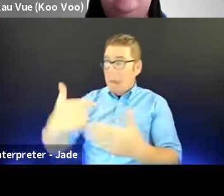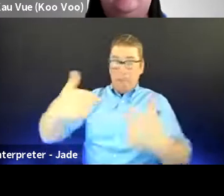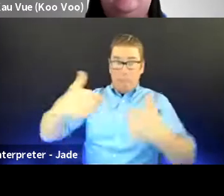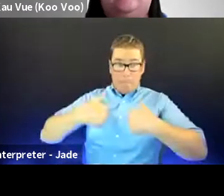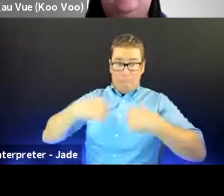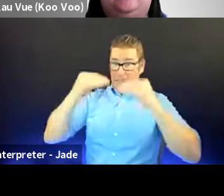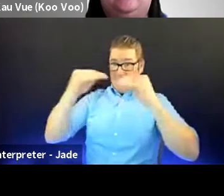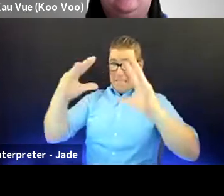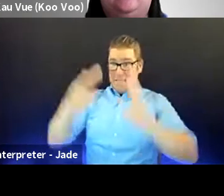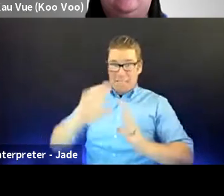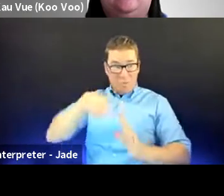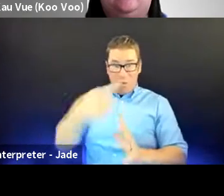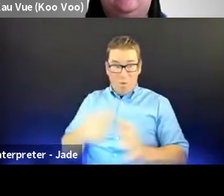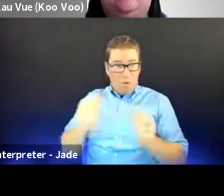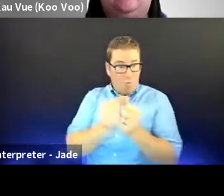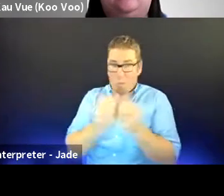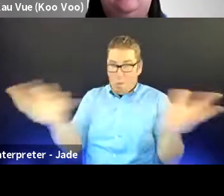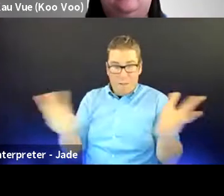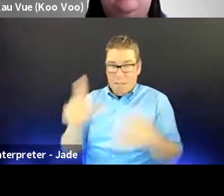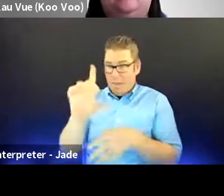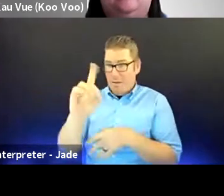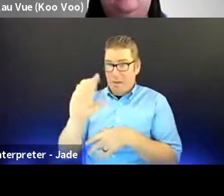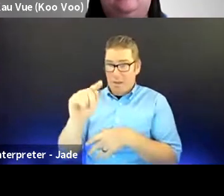doctorate. So get it done and get it done early.